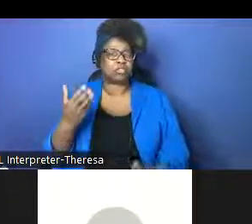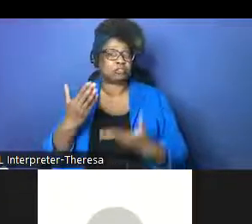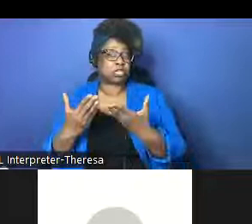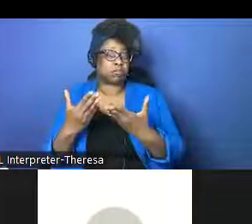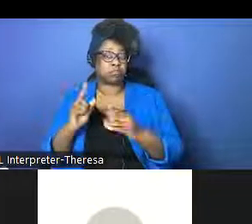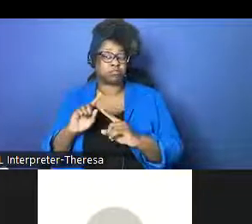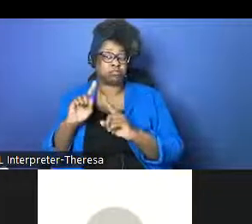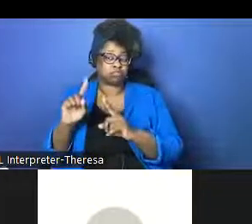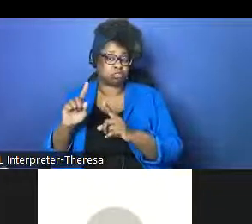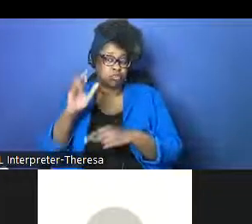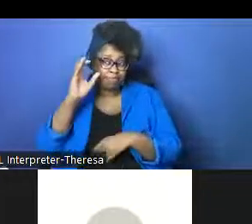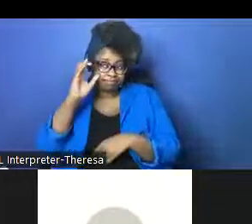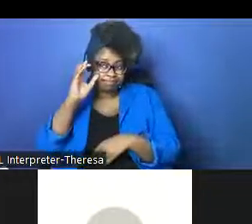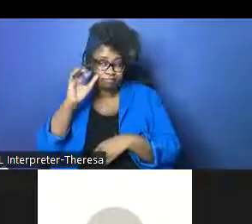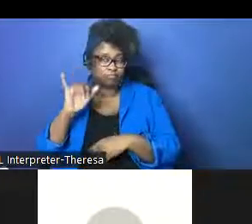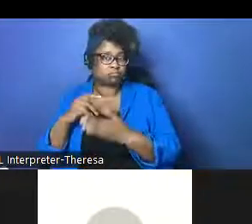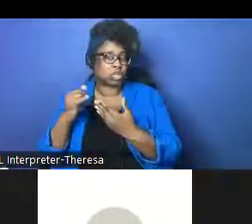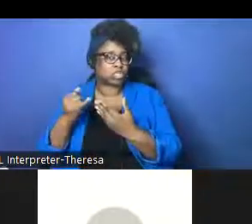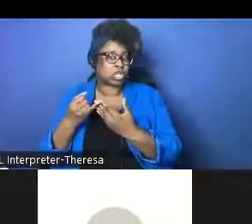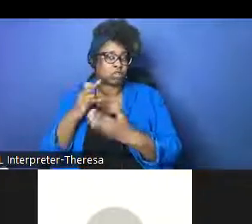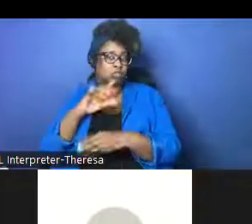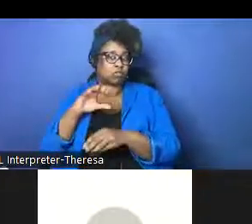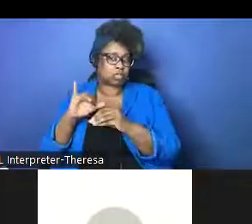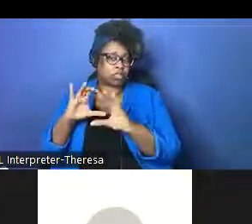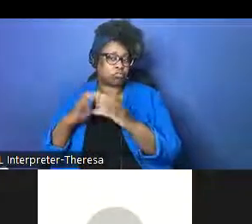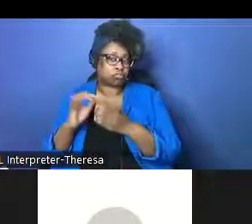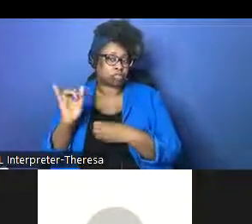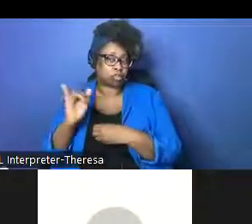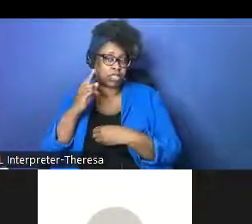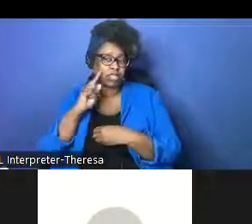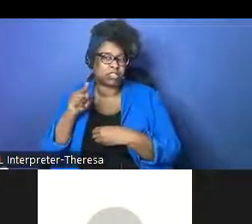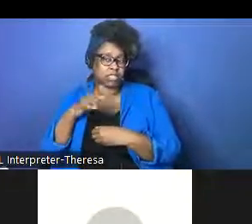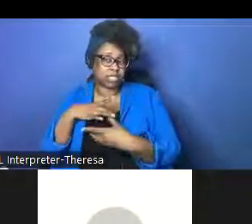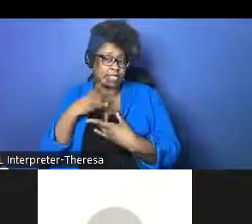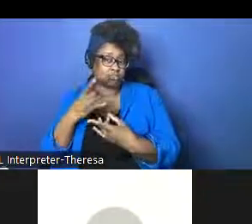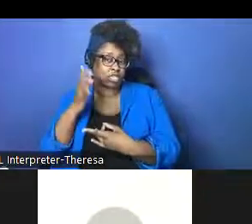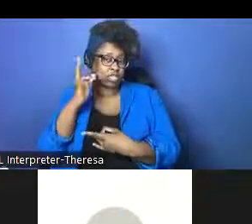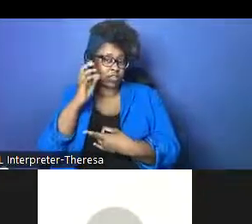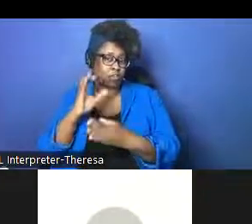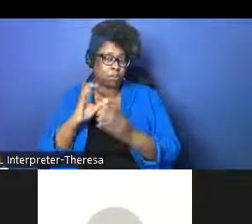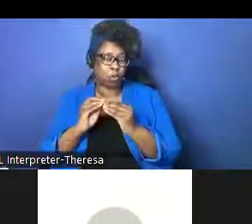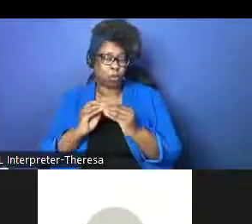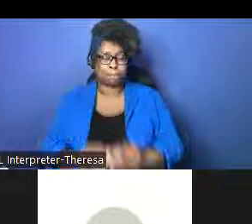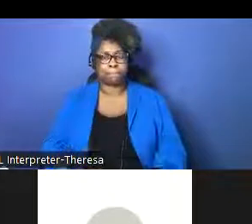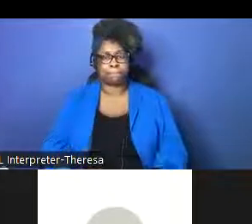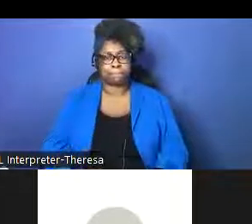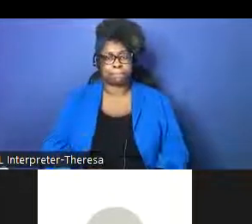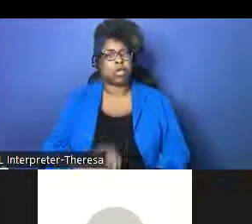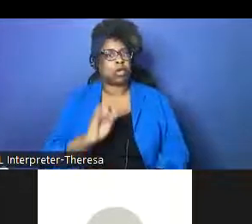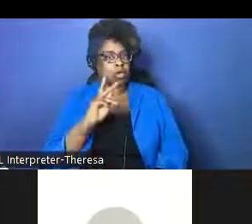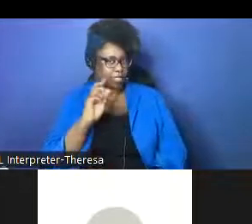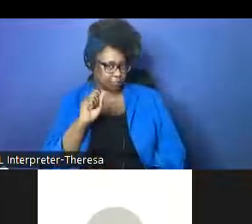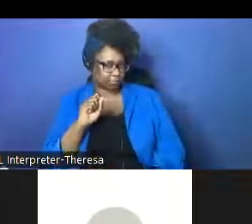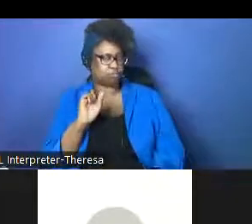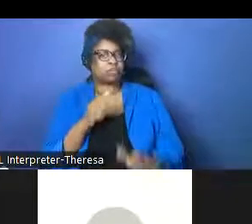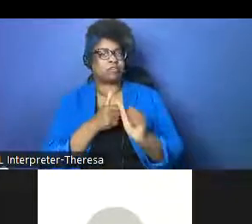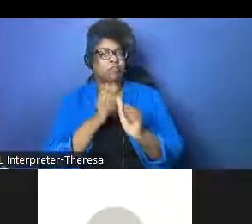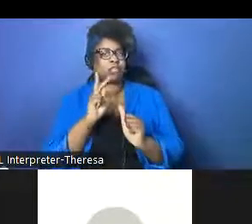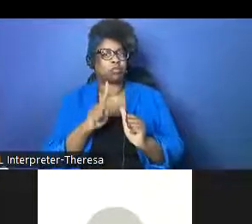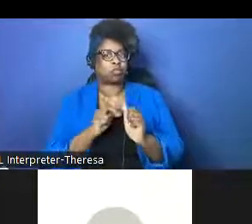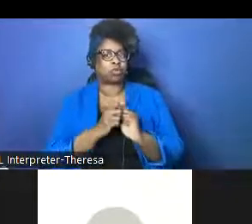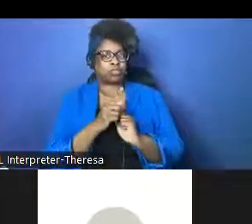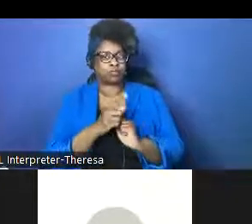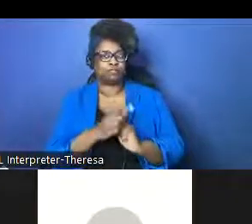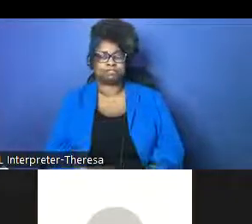of this project for, as part of that group too, because I think they'd be really interested in hearing more about it. Okay, yeah, we can follow up with you